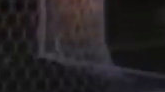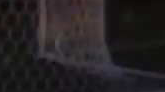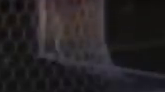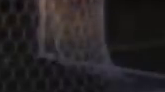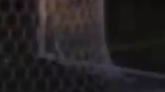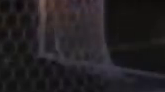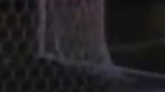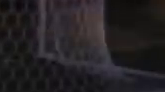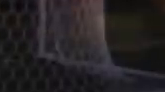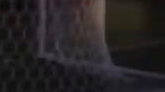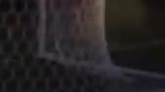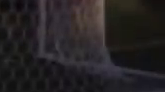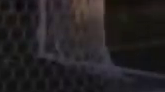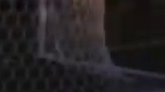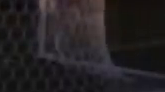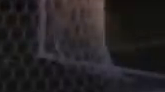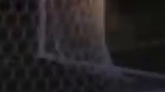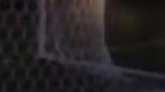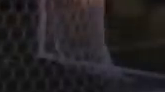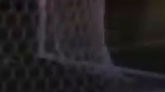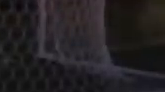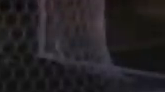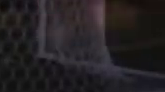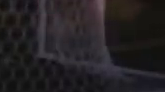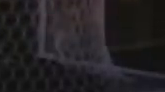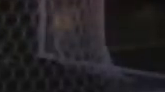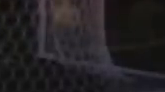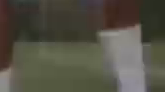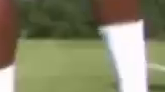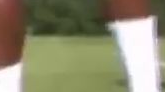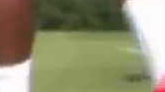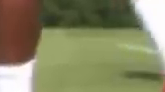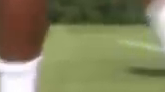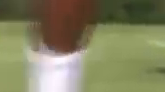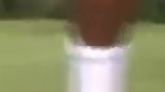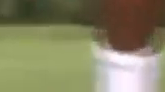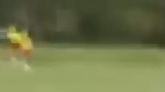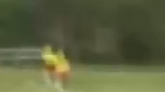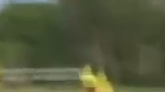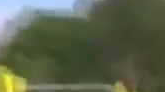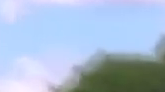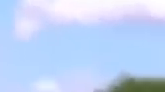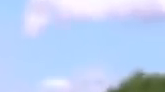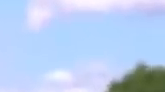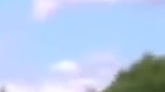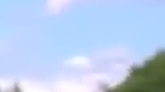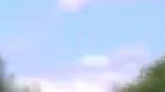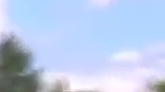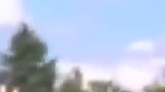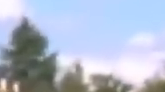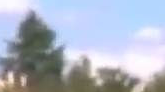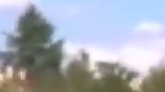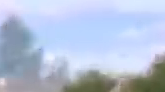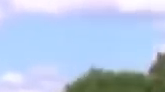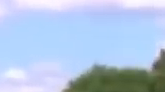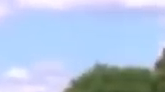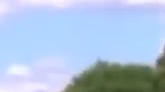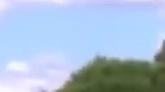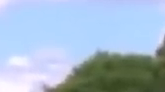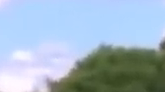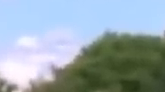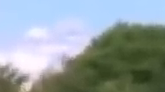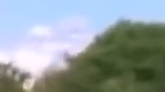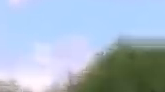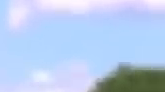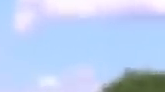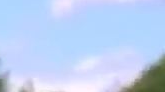AFCON 2019 in association with GoTV. As a 21-year-old, Michael Olunga